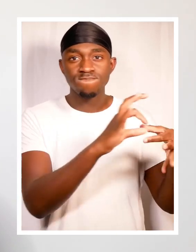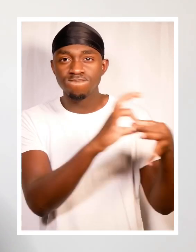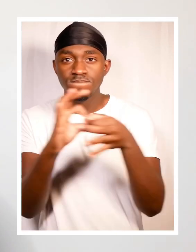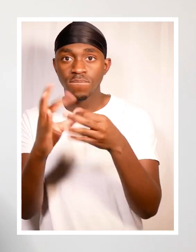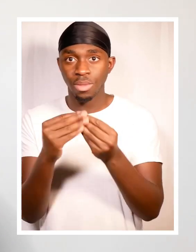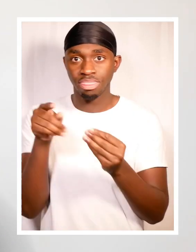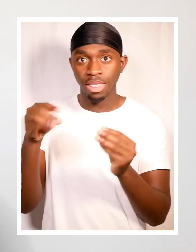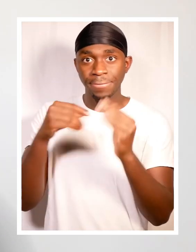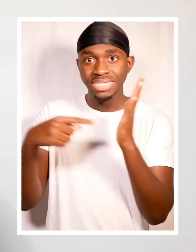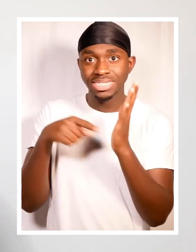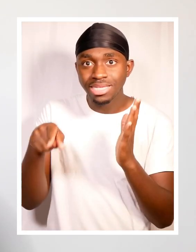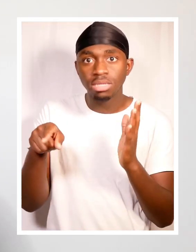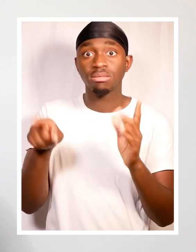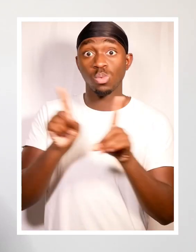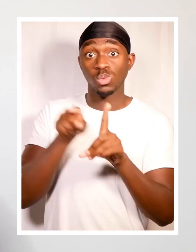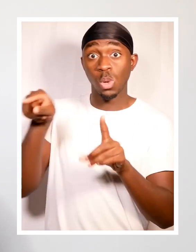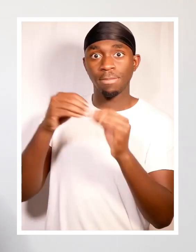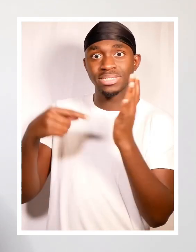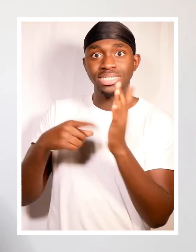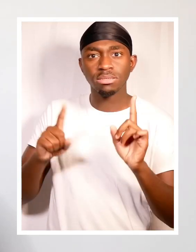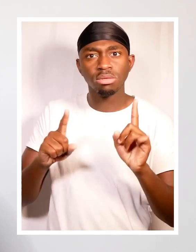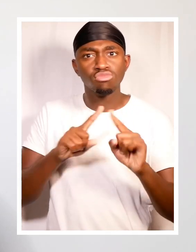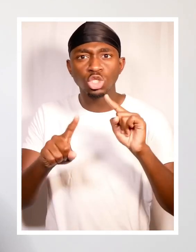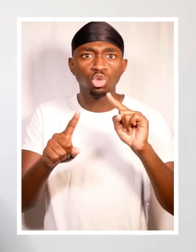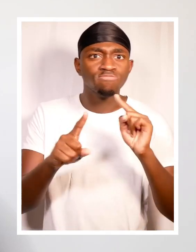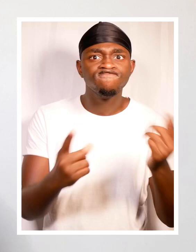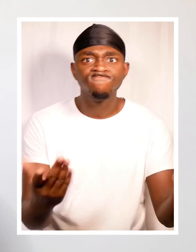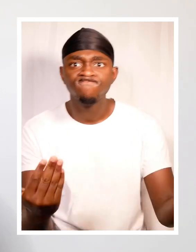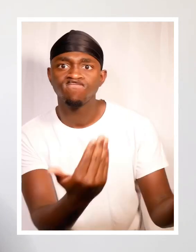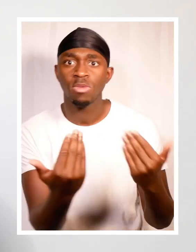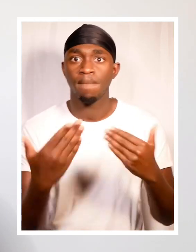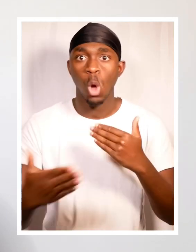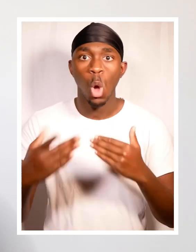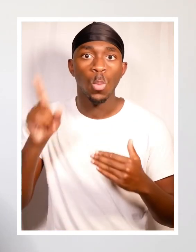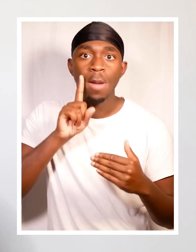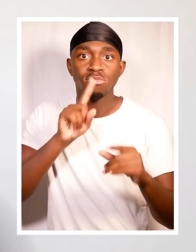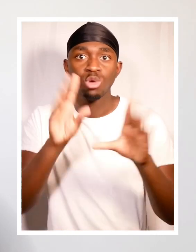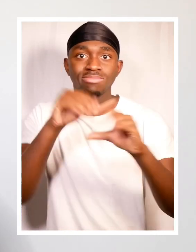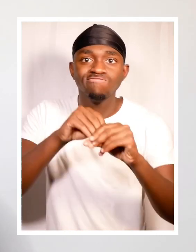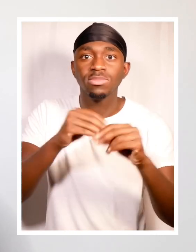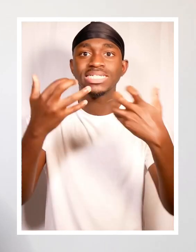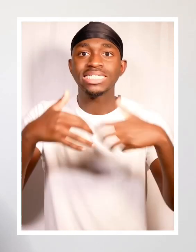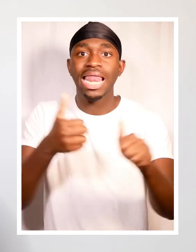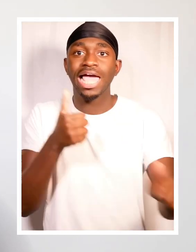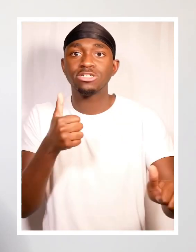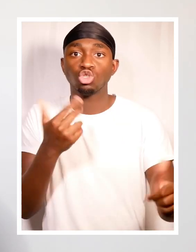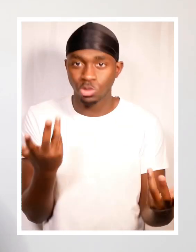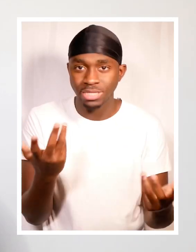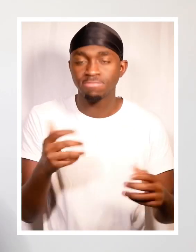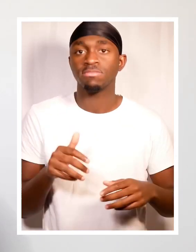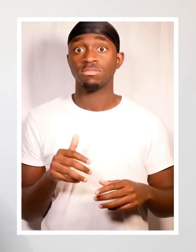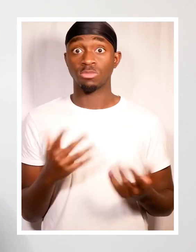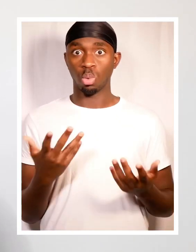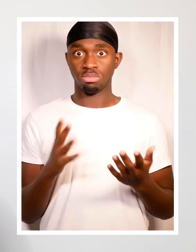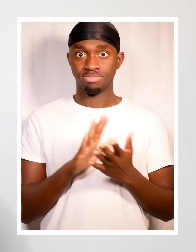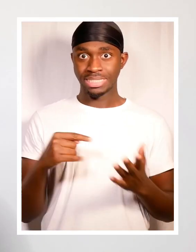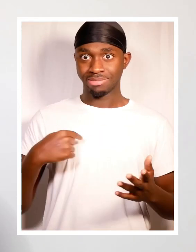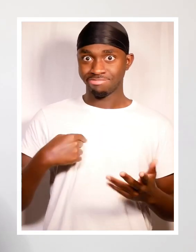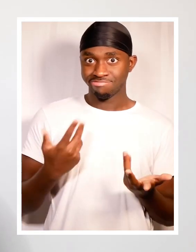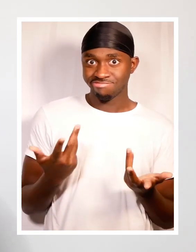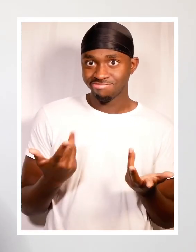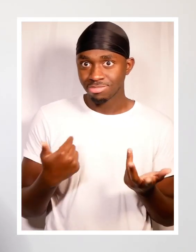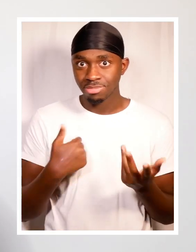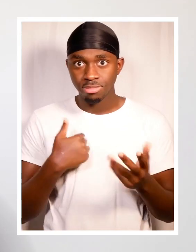and we did a bit of sql and like one week of cyber security and